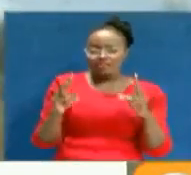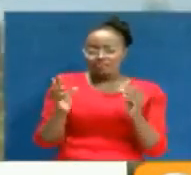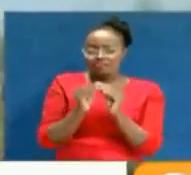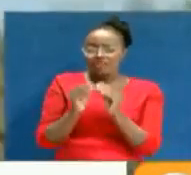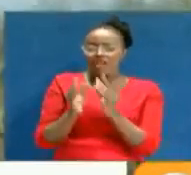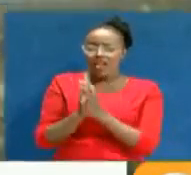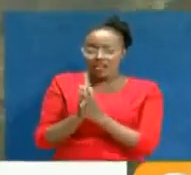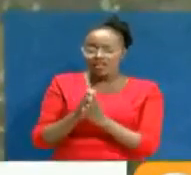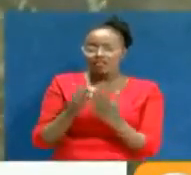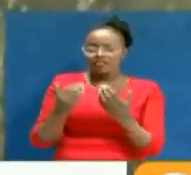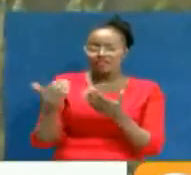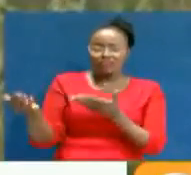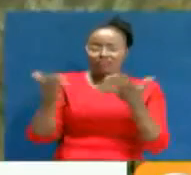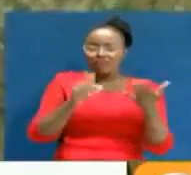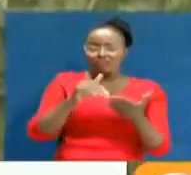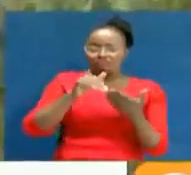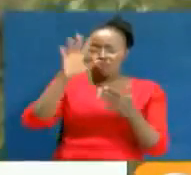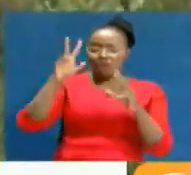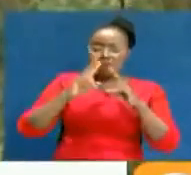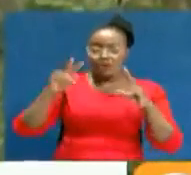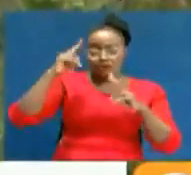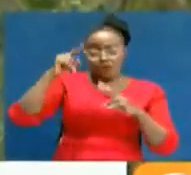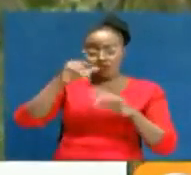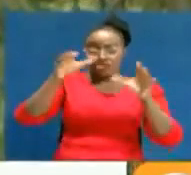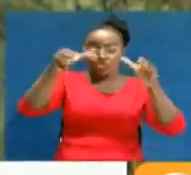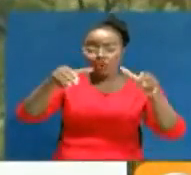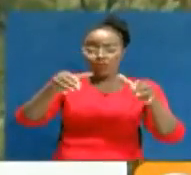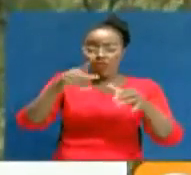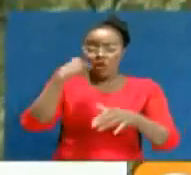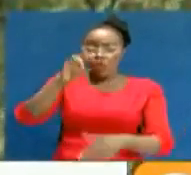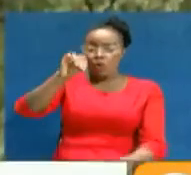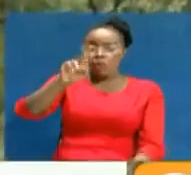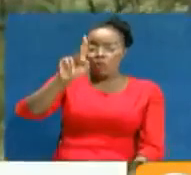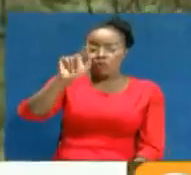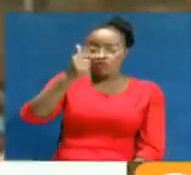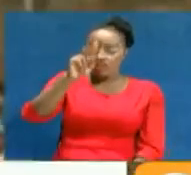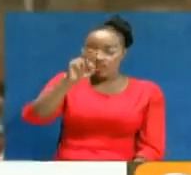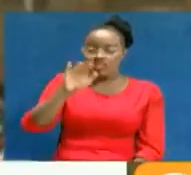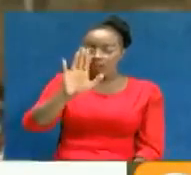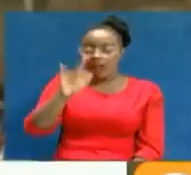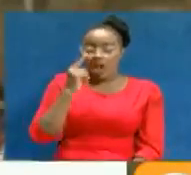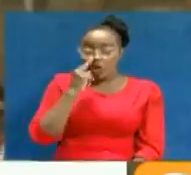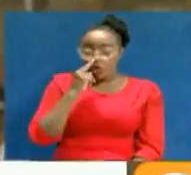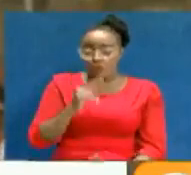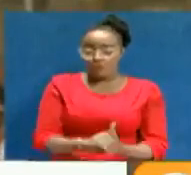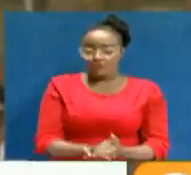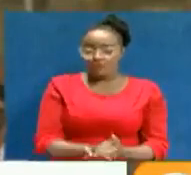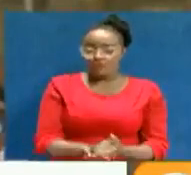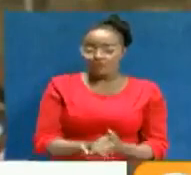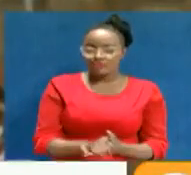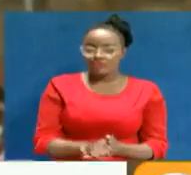and bring much-needed stability for the pastoralist communities who call Mukutani home. Na tukasema tafuta